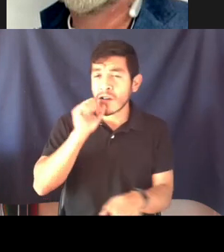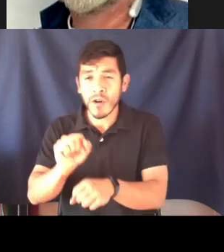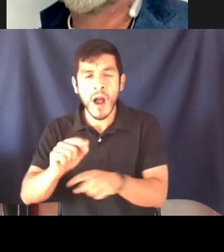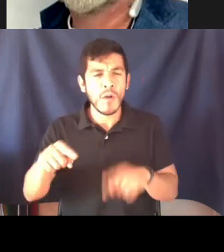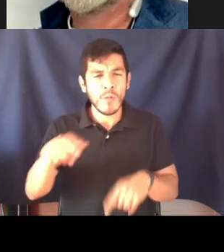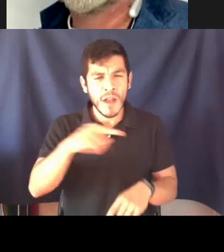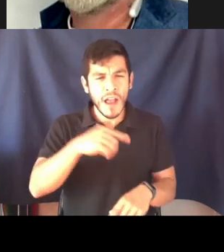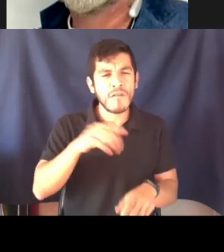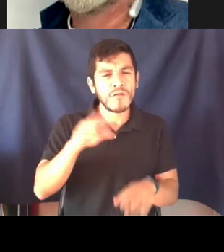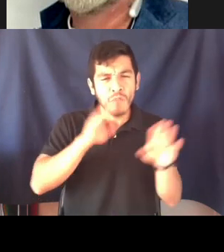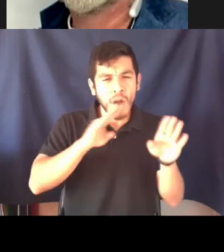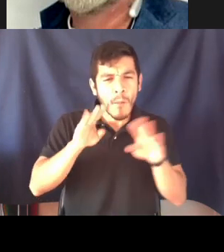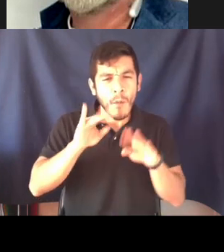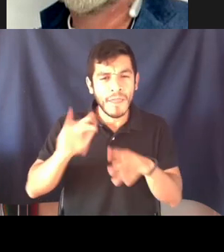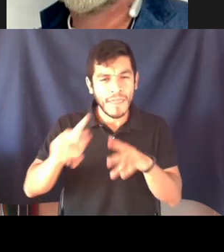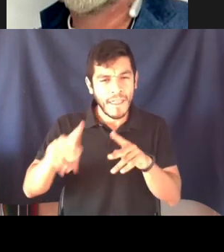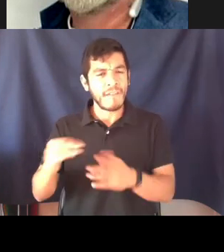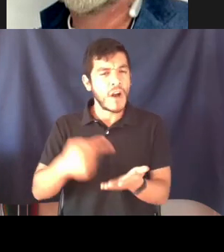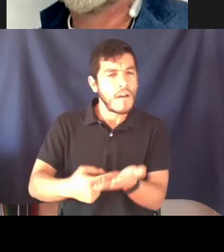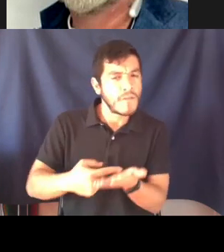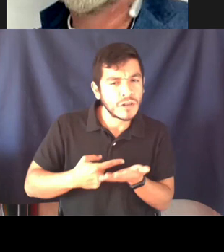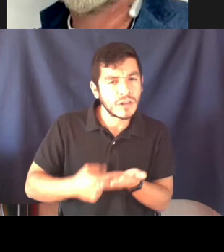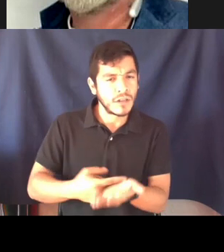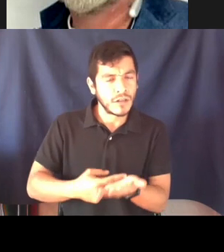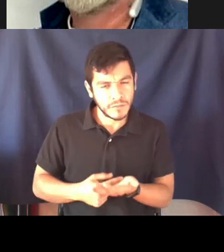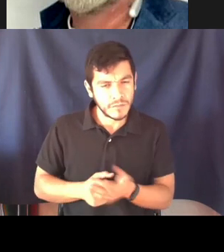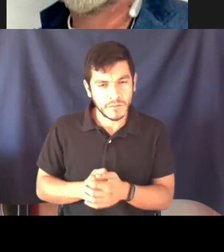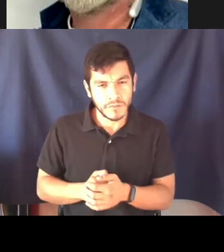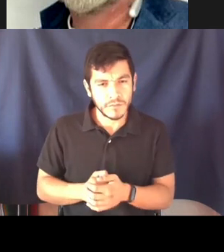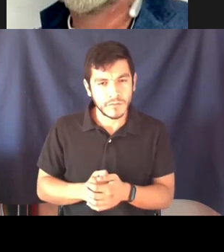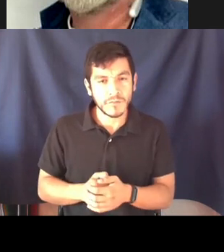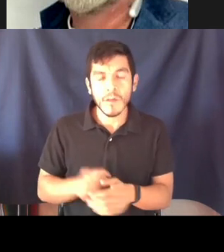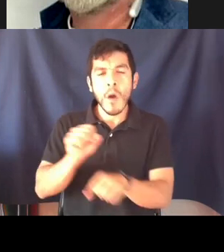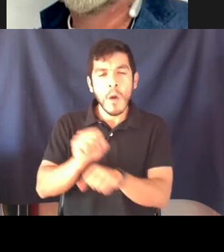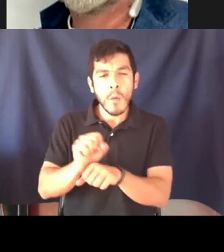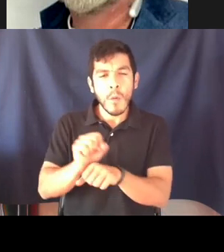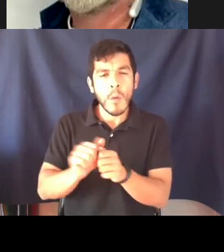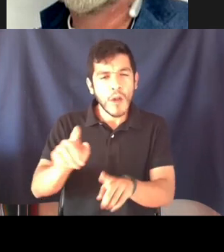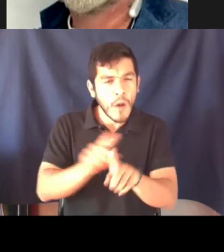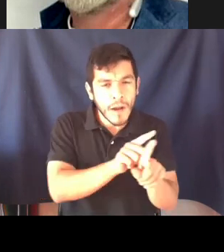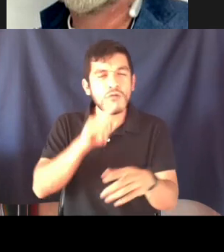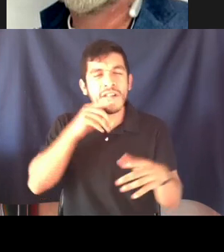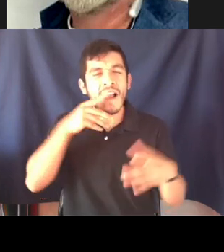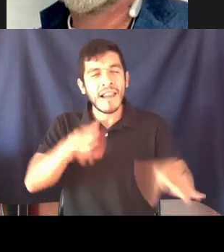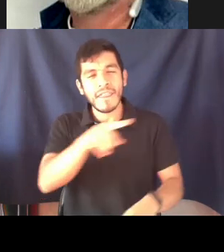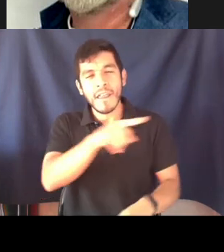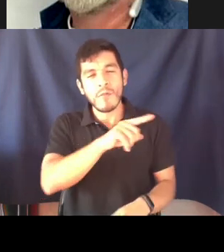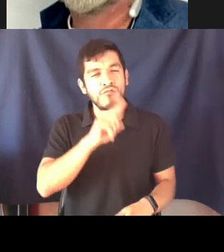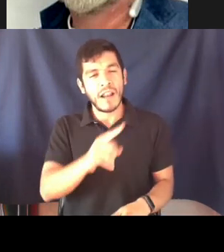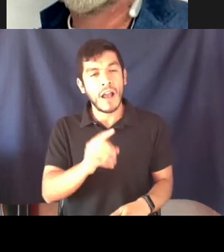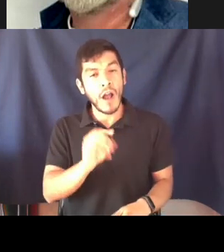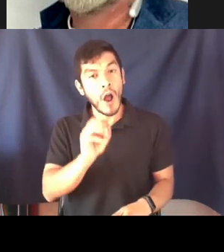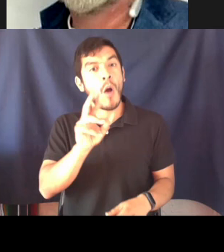mentors, shift gears and kind of letting them own the program at some level. I think it's a good best practice. You can go to the next